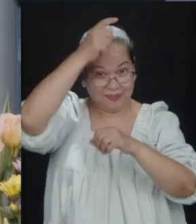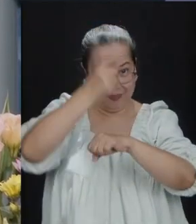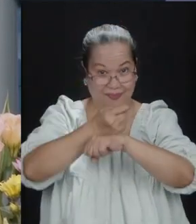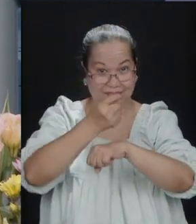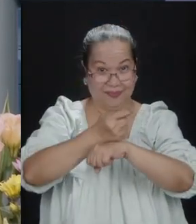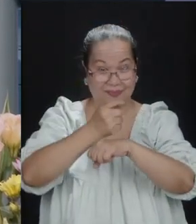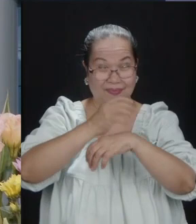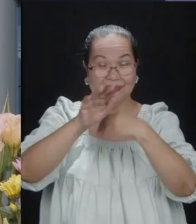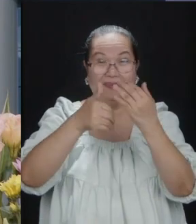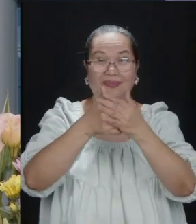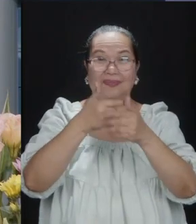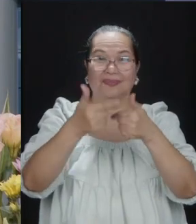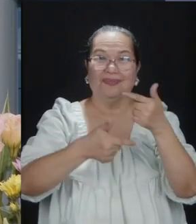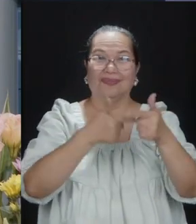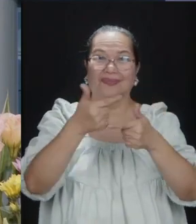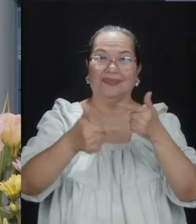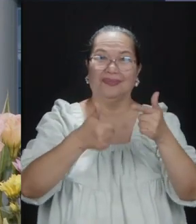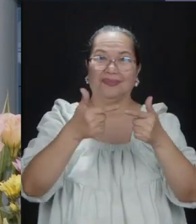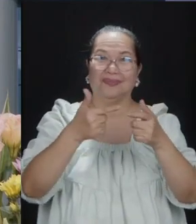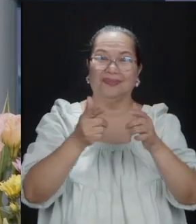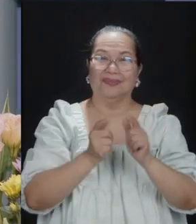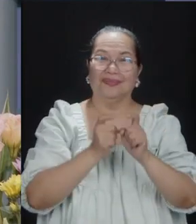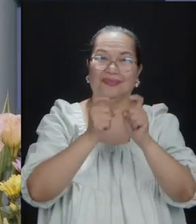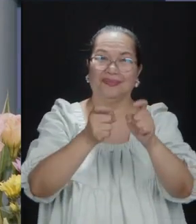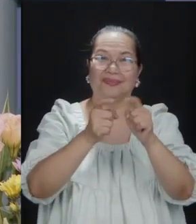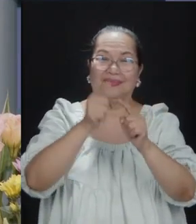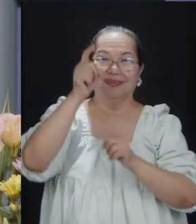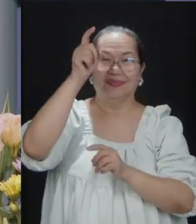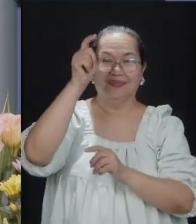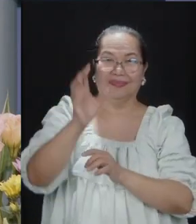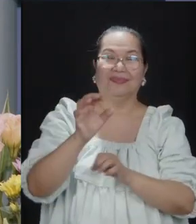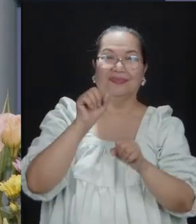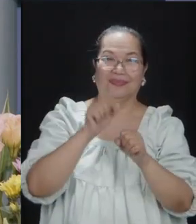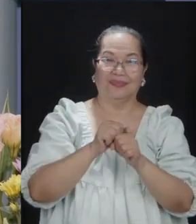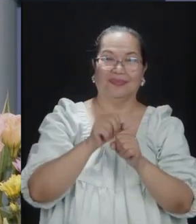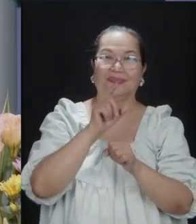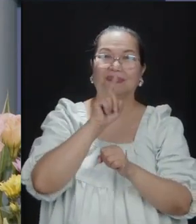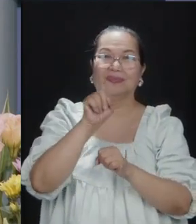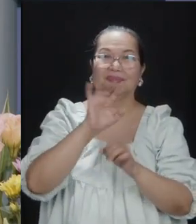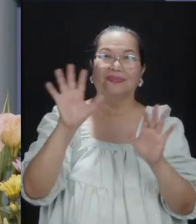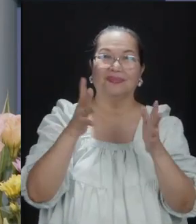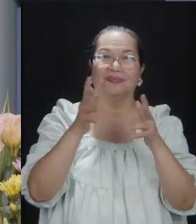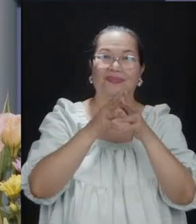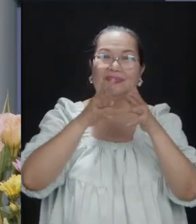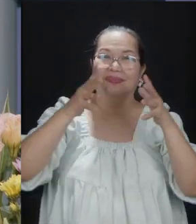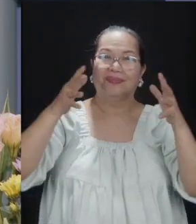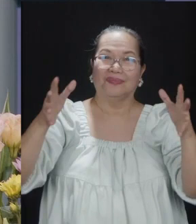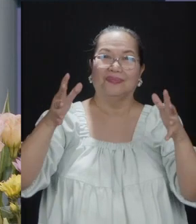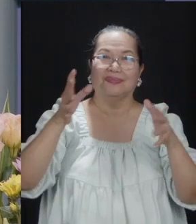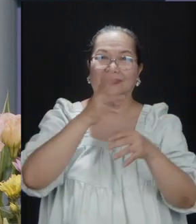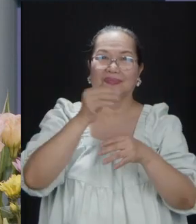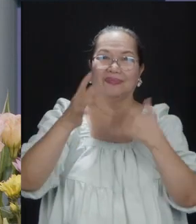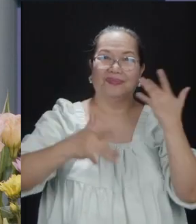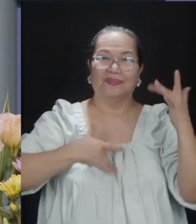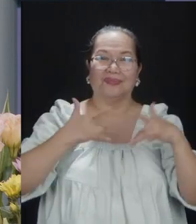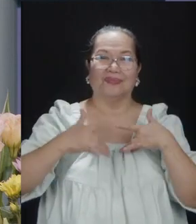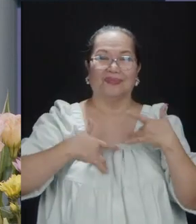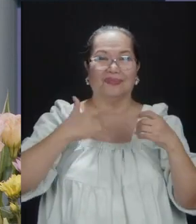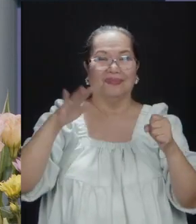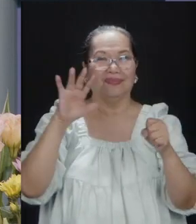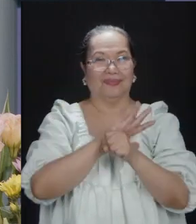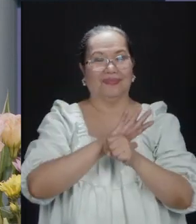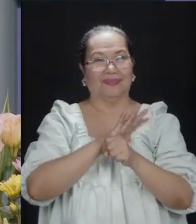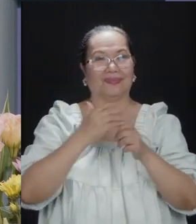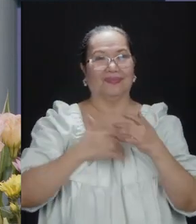a generous offer of gifts to God, she did so with a grateful and joy-filled